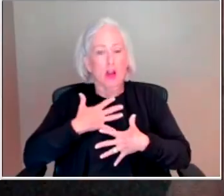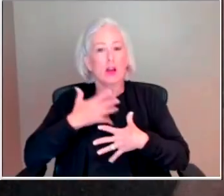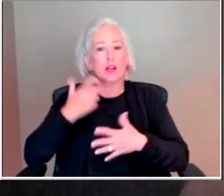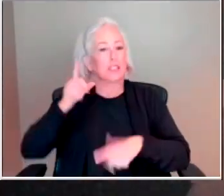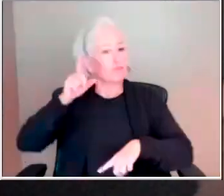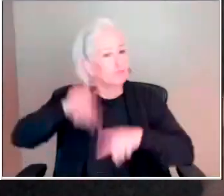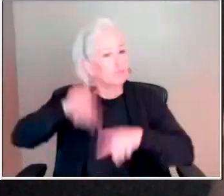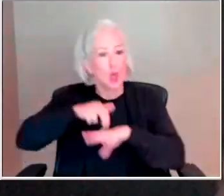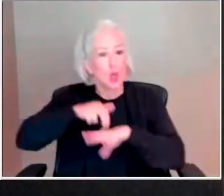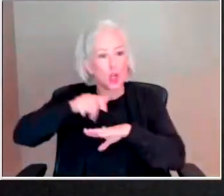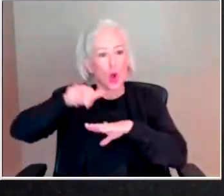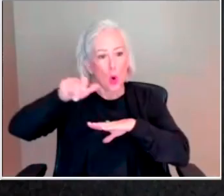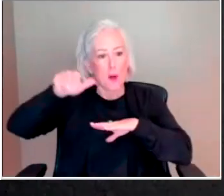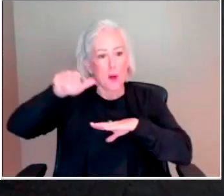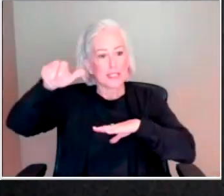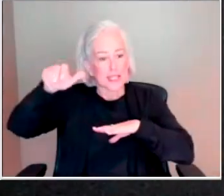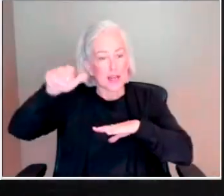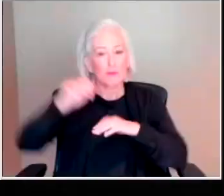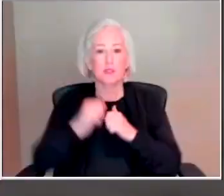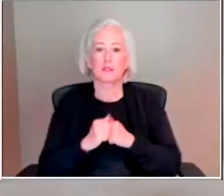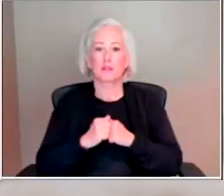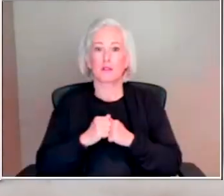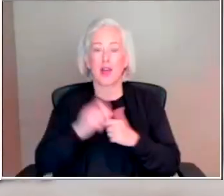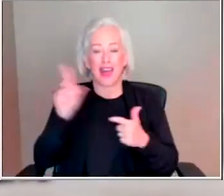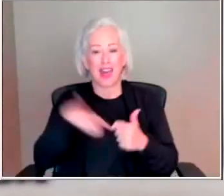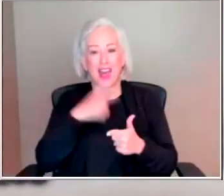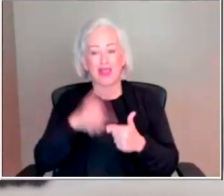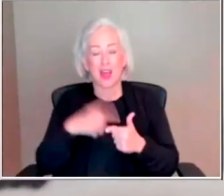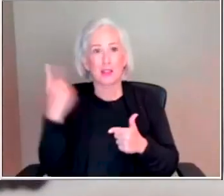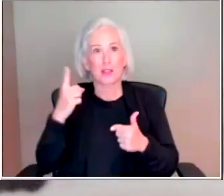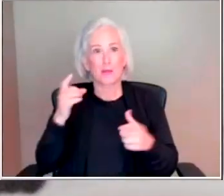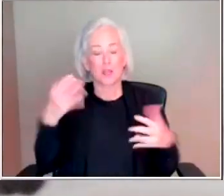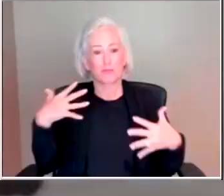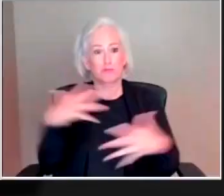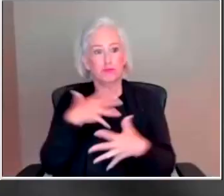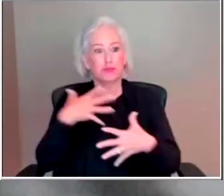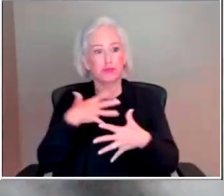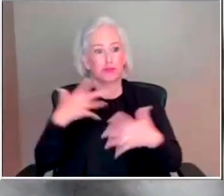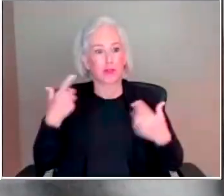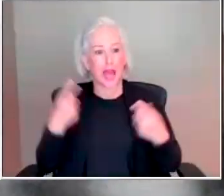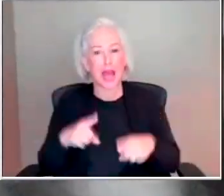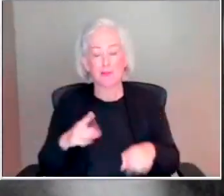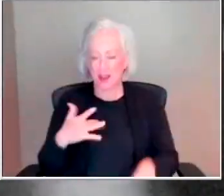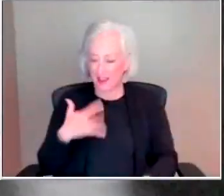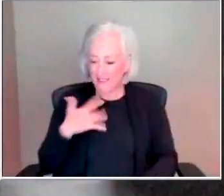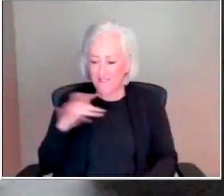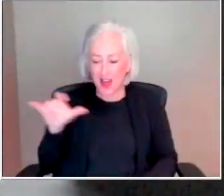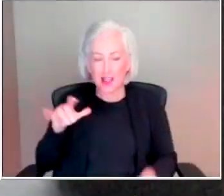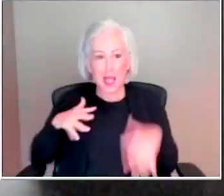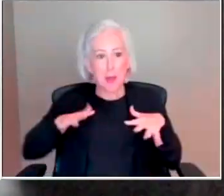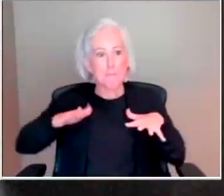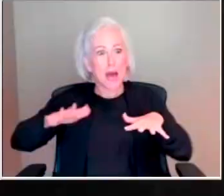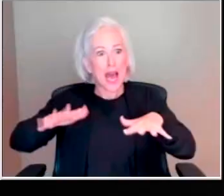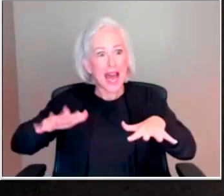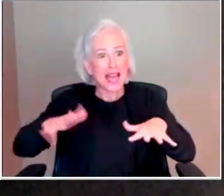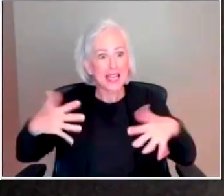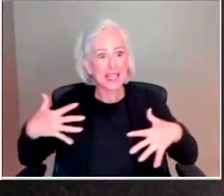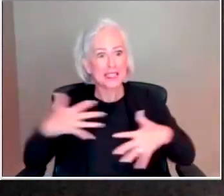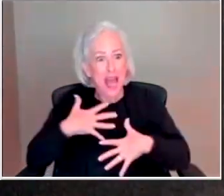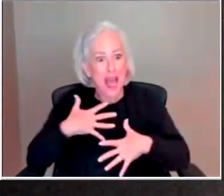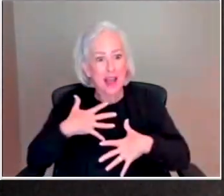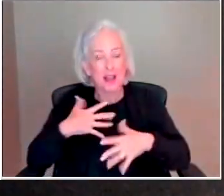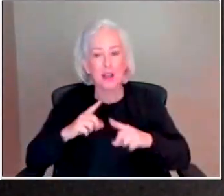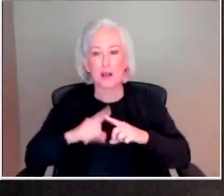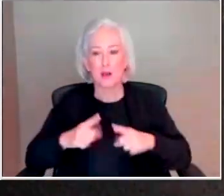until she had an episode too frightening to ignore. Almost like a panic attack. Except Archie says she couldn't breathe, and